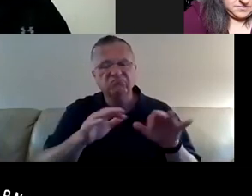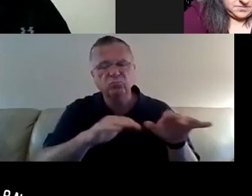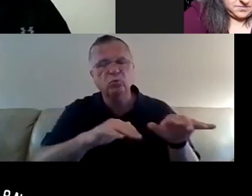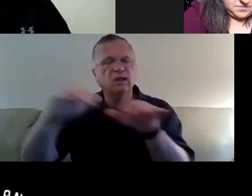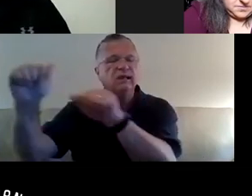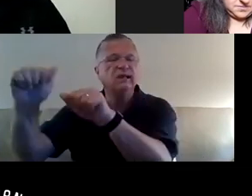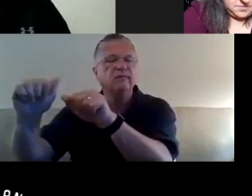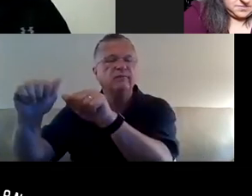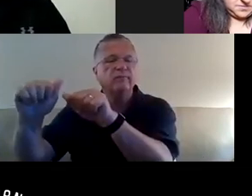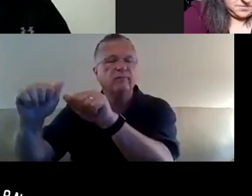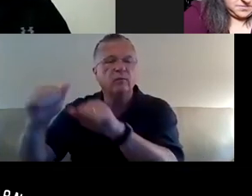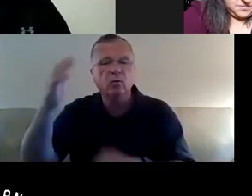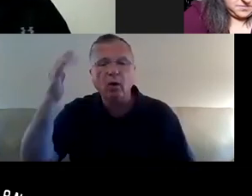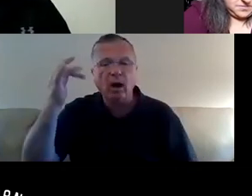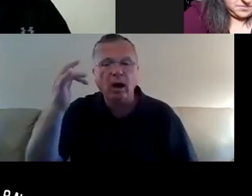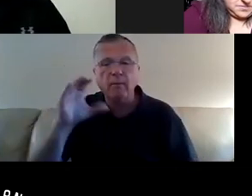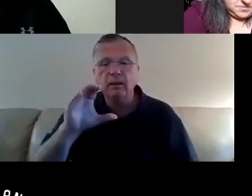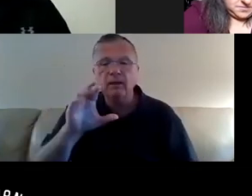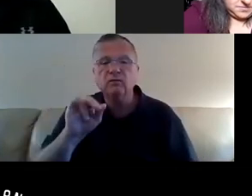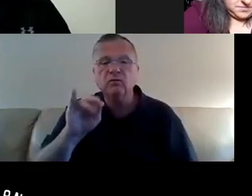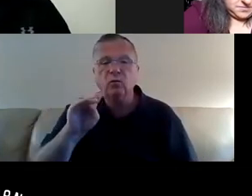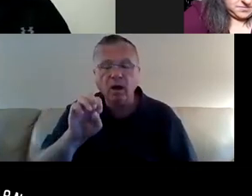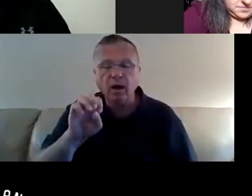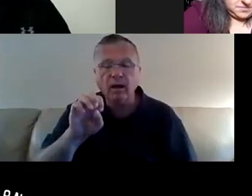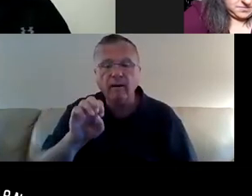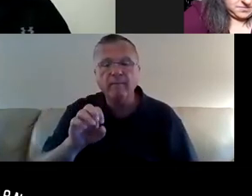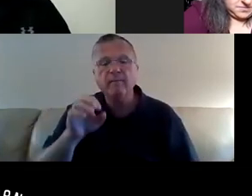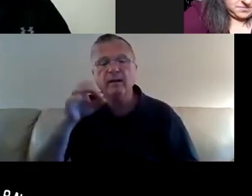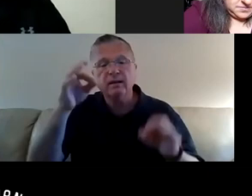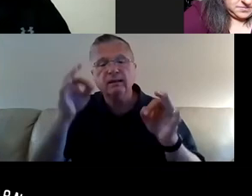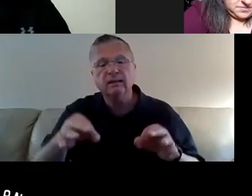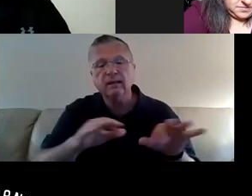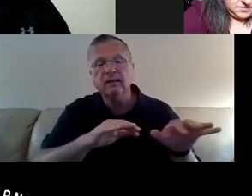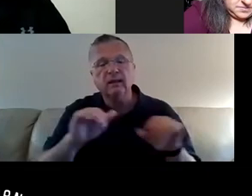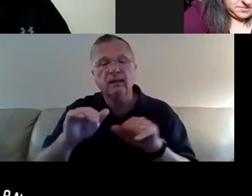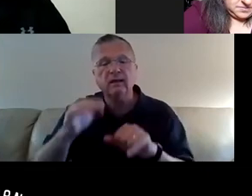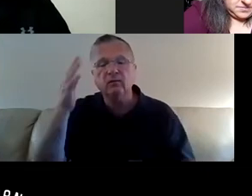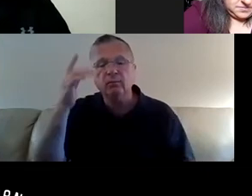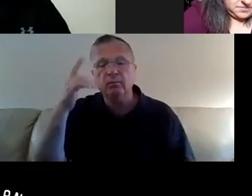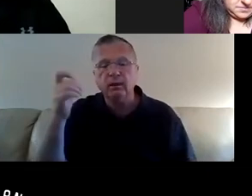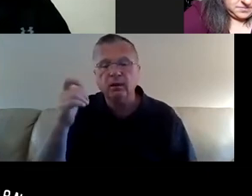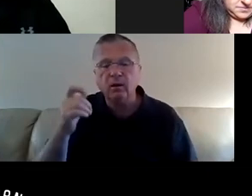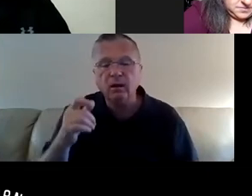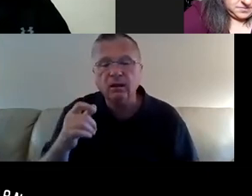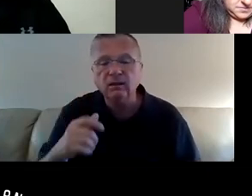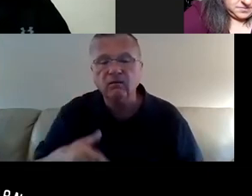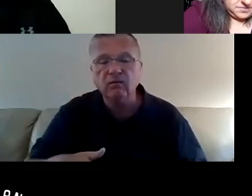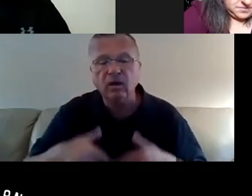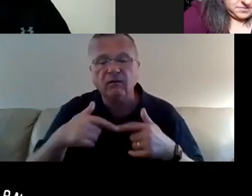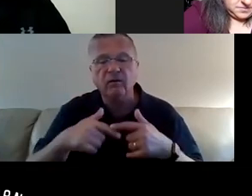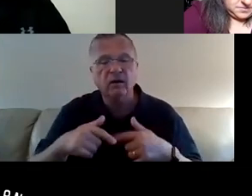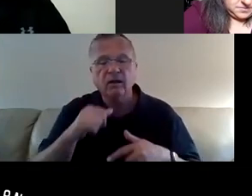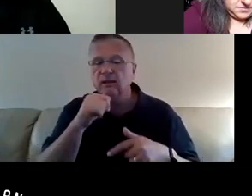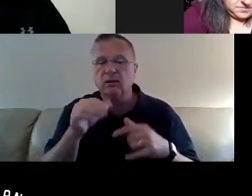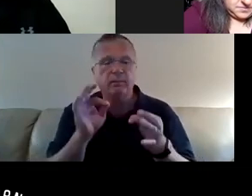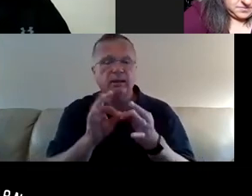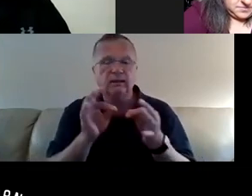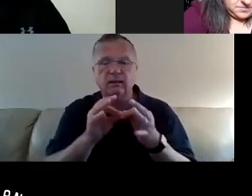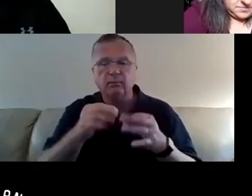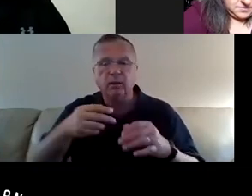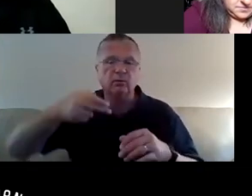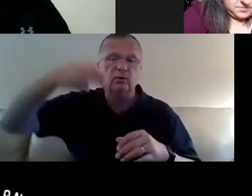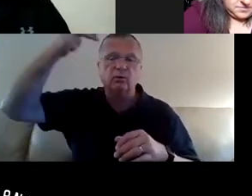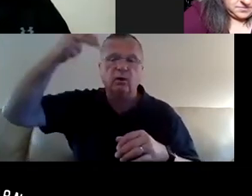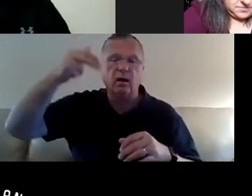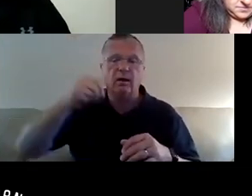to leave because of crime. They chose to leave because of blight. They were not priced out. They were not moved out. They